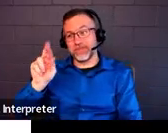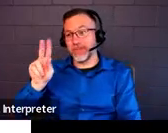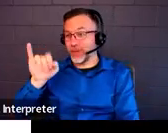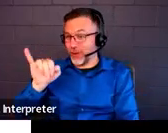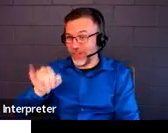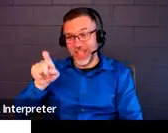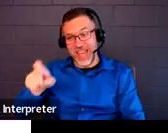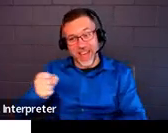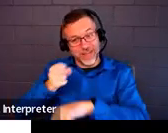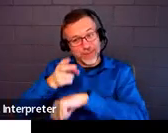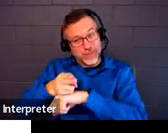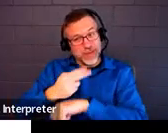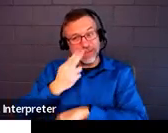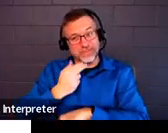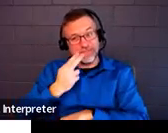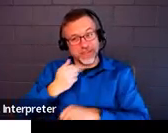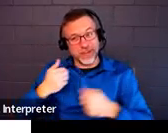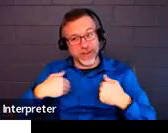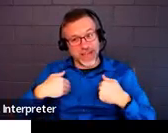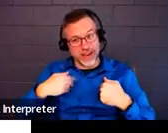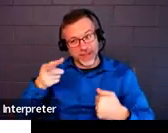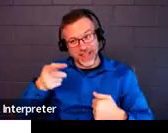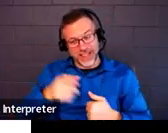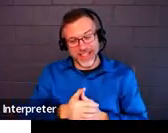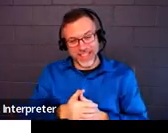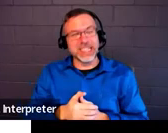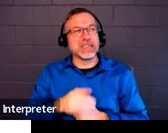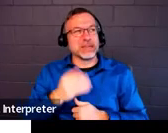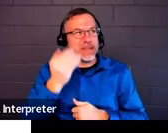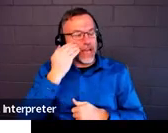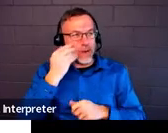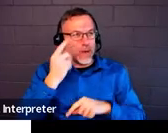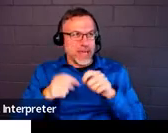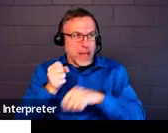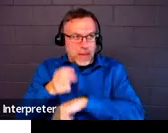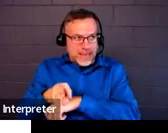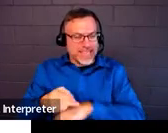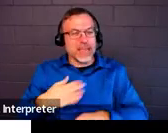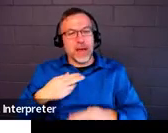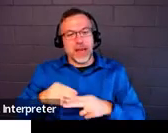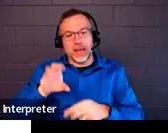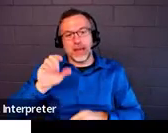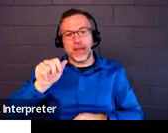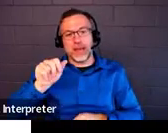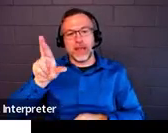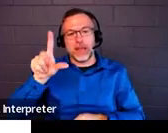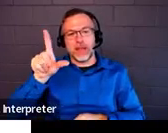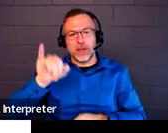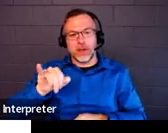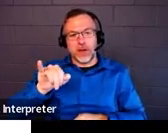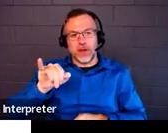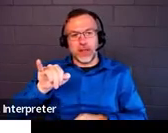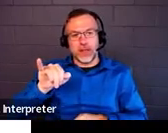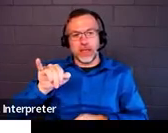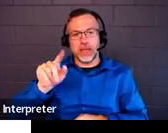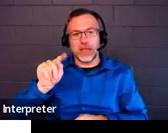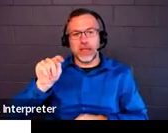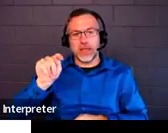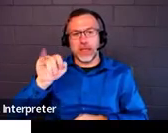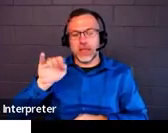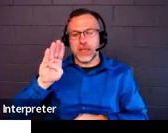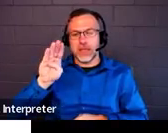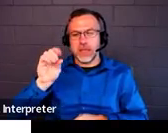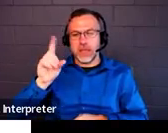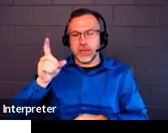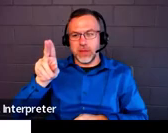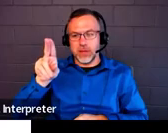hello? I know. No one can follow that, right? I'm Carly Thibodeau. I am a part of the Supervision and Monitoring team, and I joined the team in